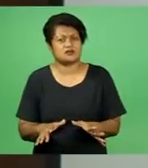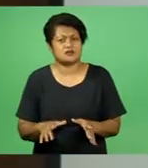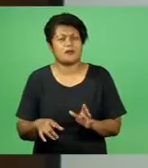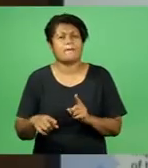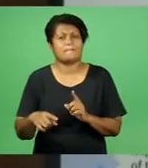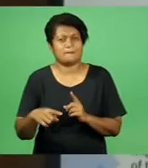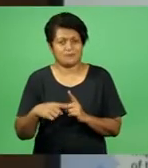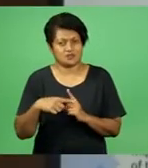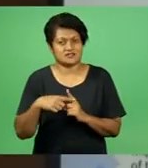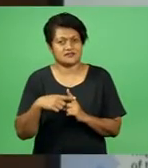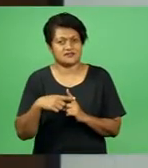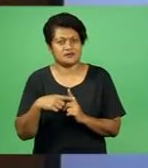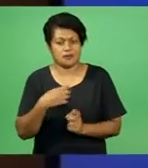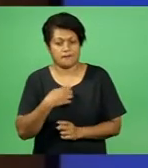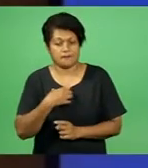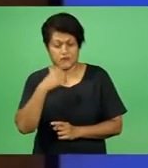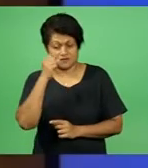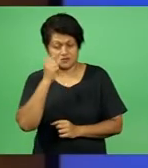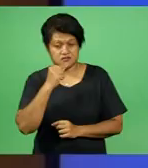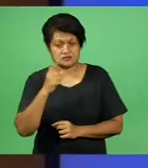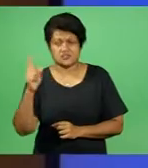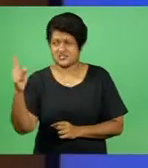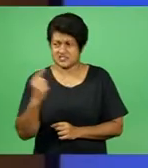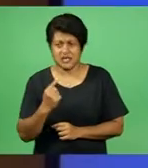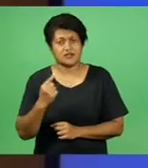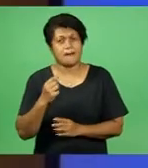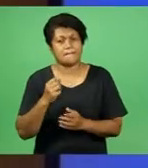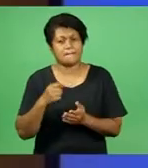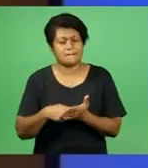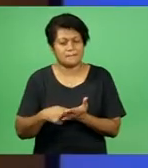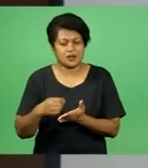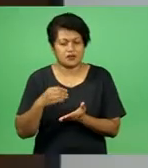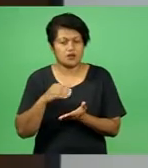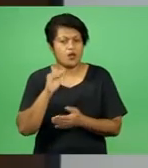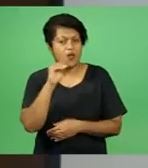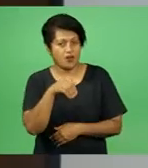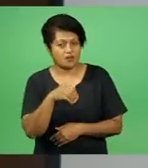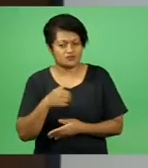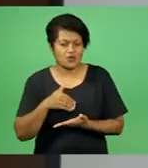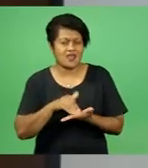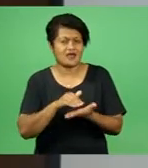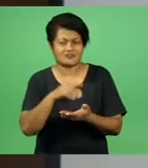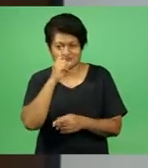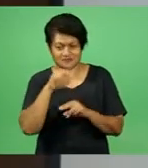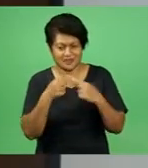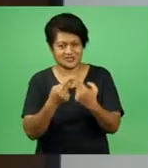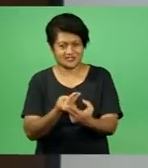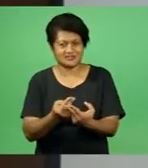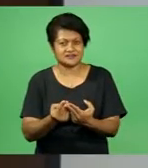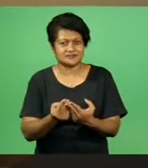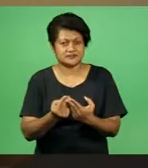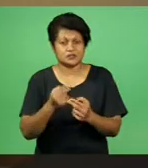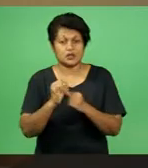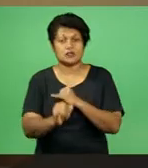positive. More Fijians are sending money home to assist their families. The Chief of Mission for International Organization